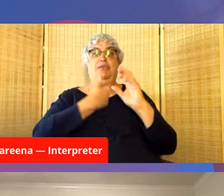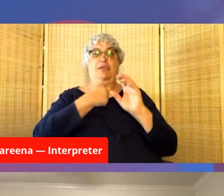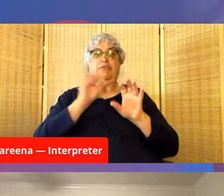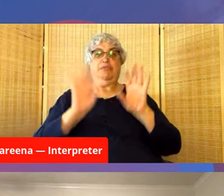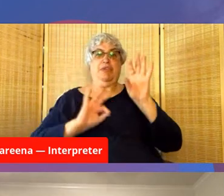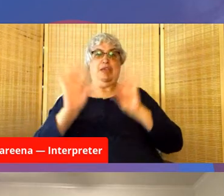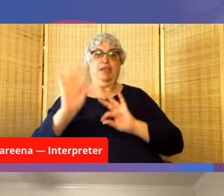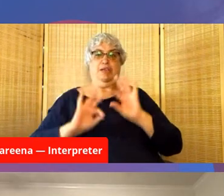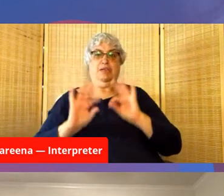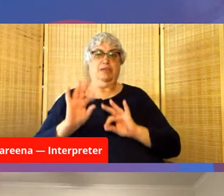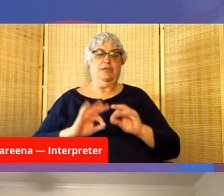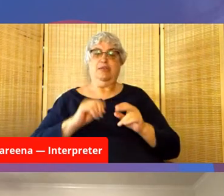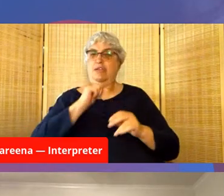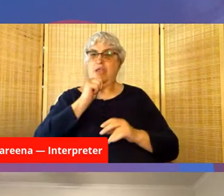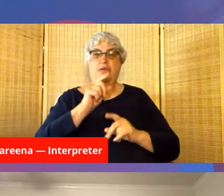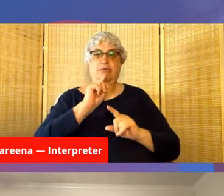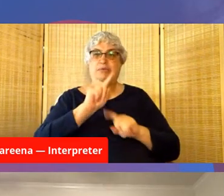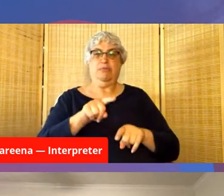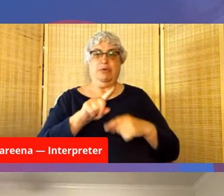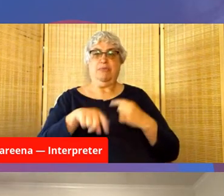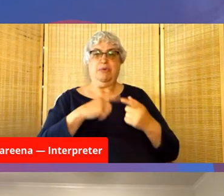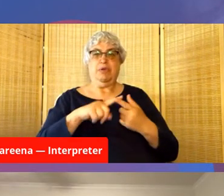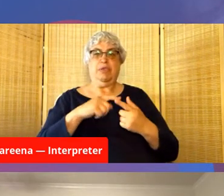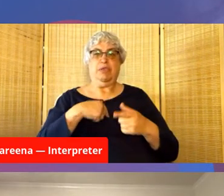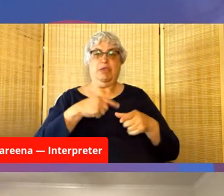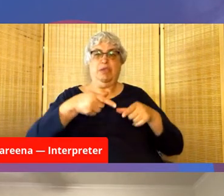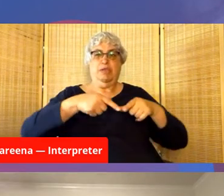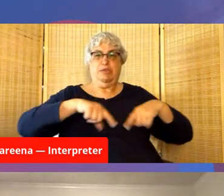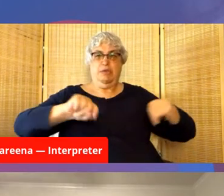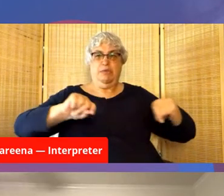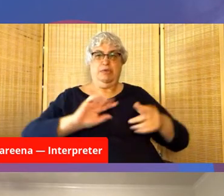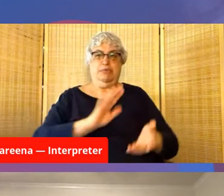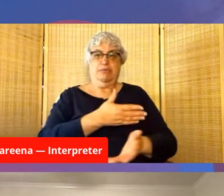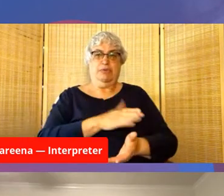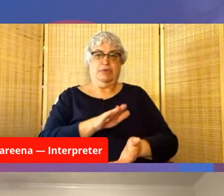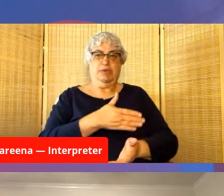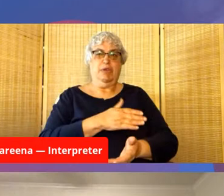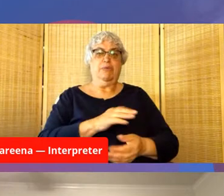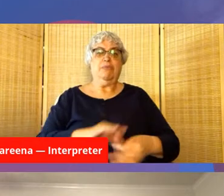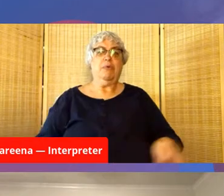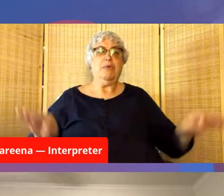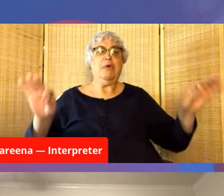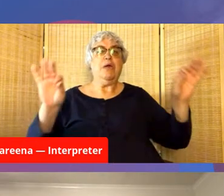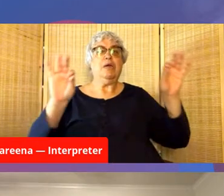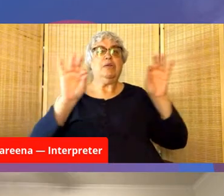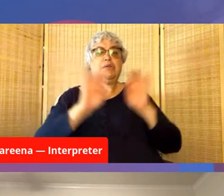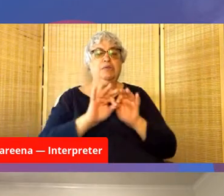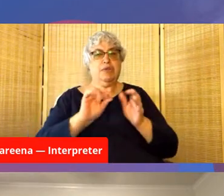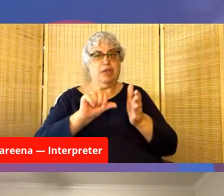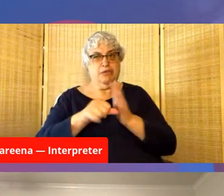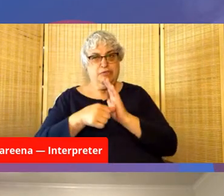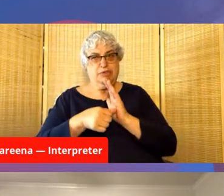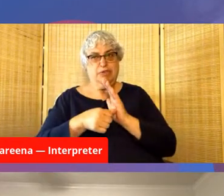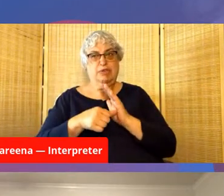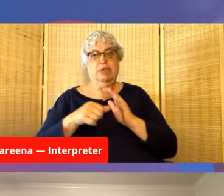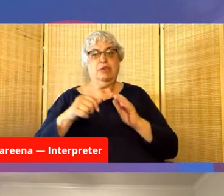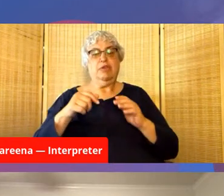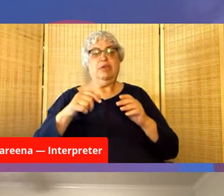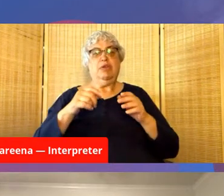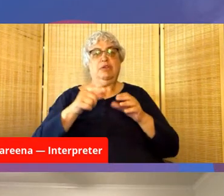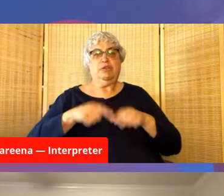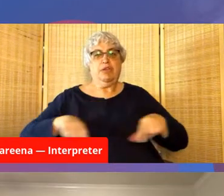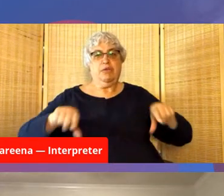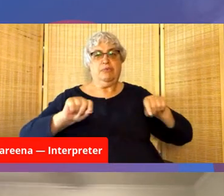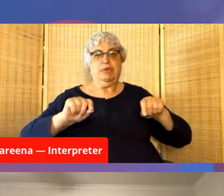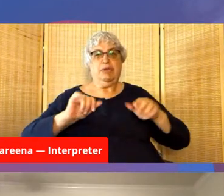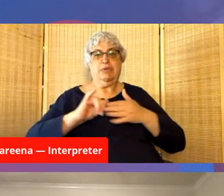music, it hardly responded at all when they were hearing the gagaku. And again, it's important to emphasize, gagaku is